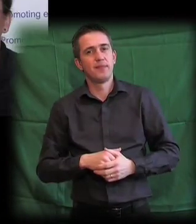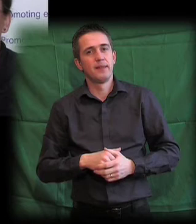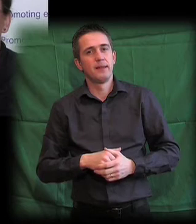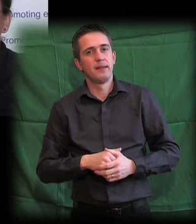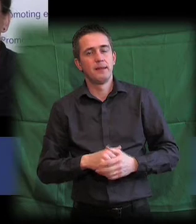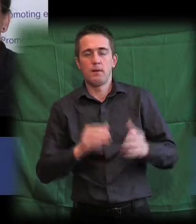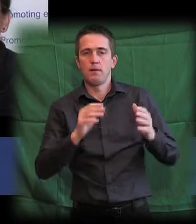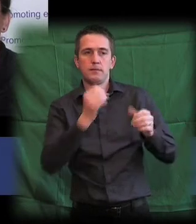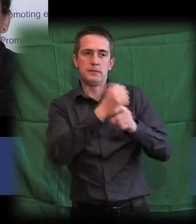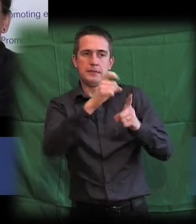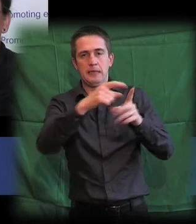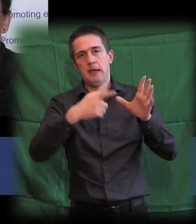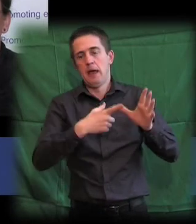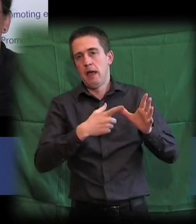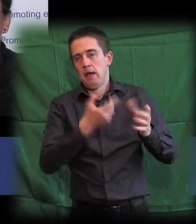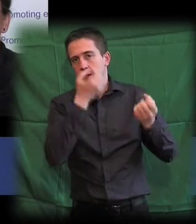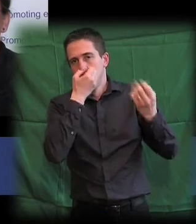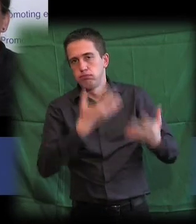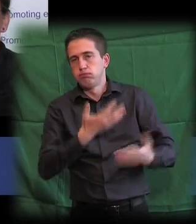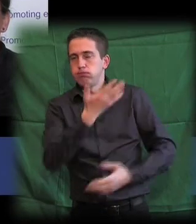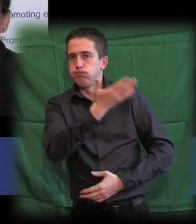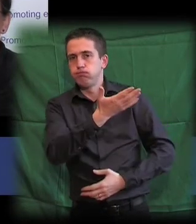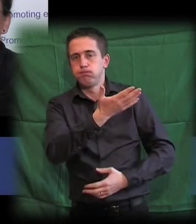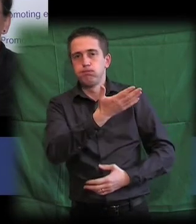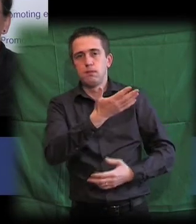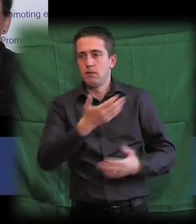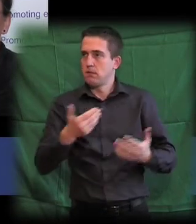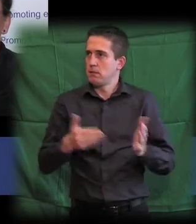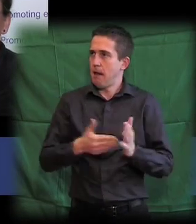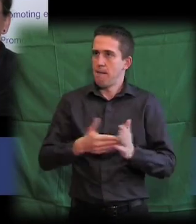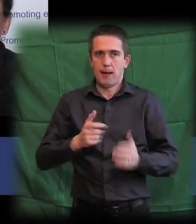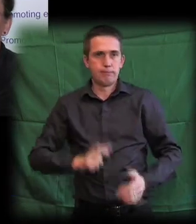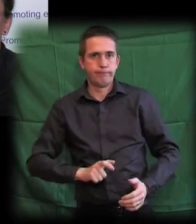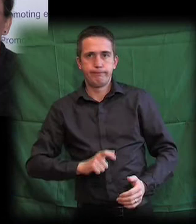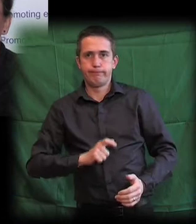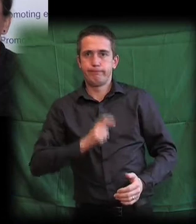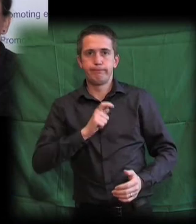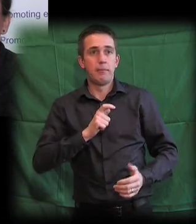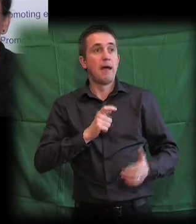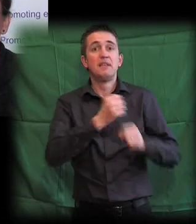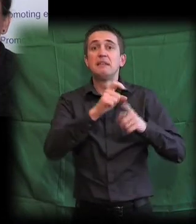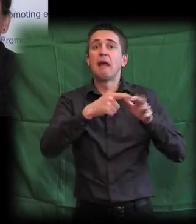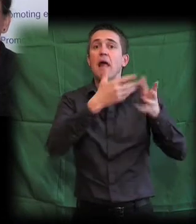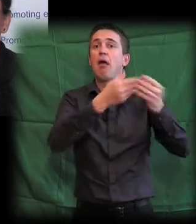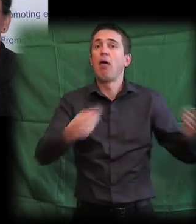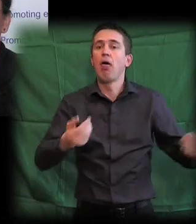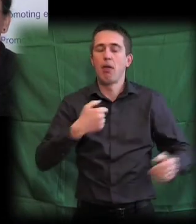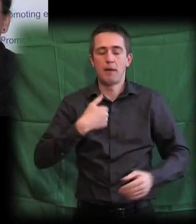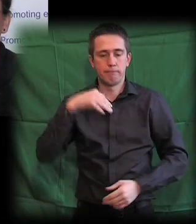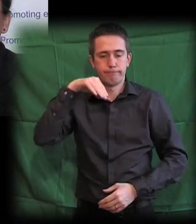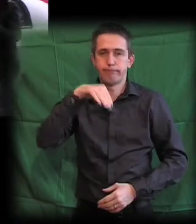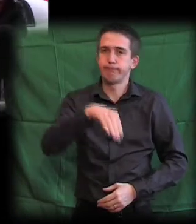didn't exist for me personally, I think the confidence that I've built up would probably go back down again. We need